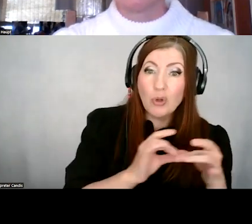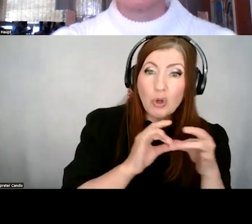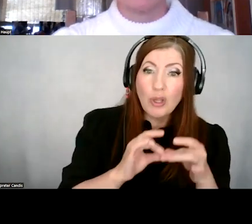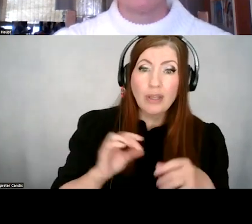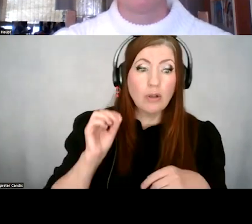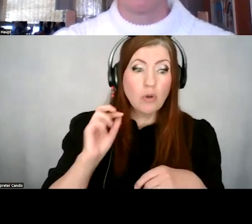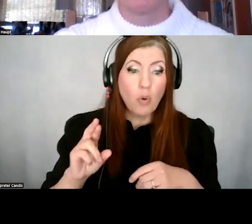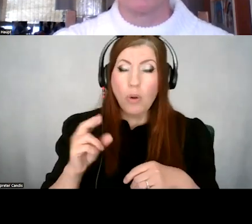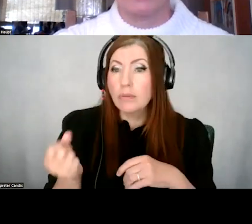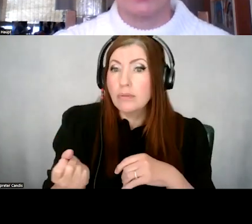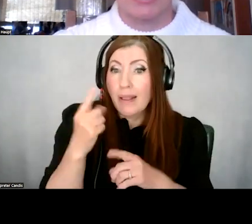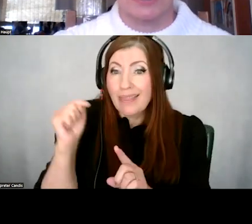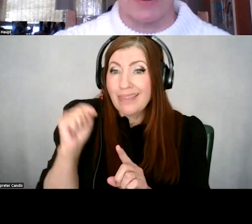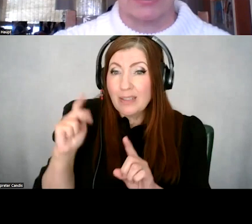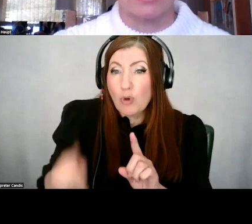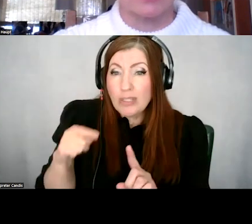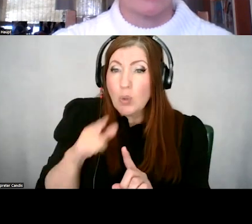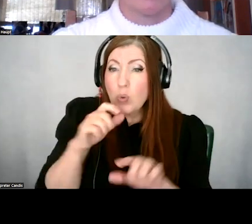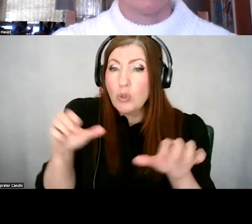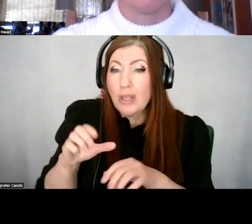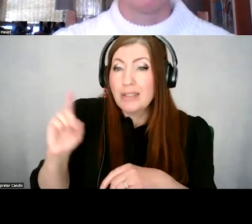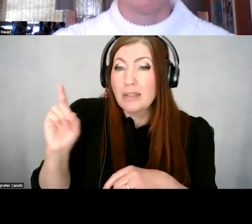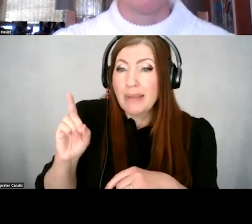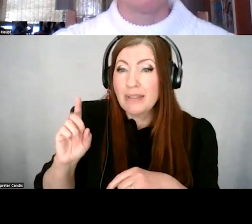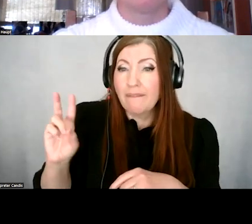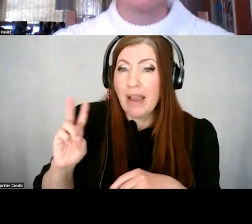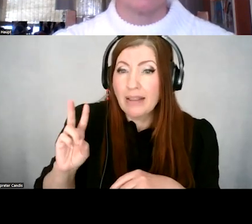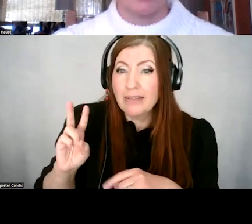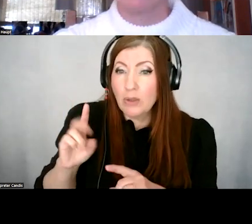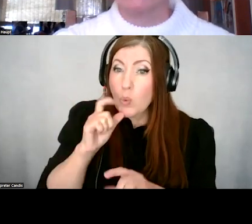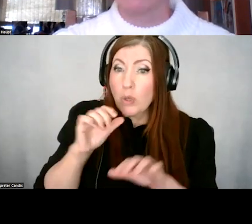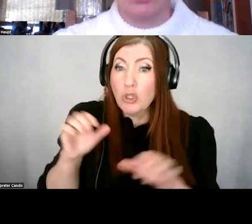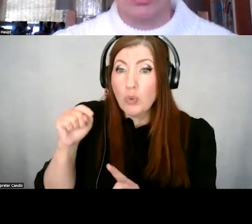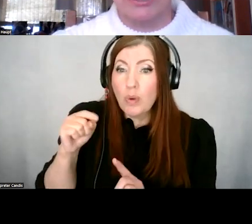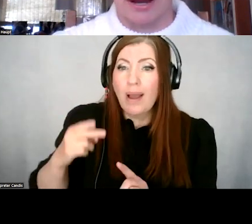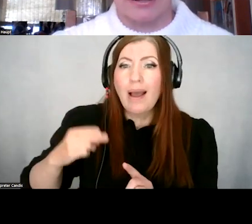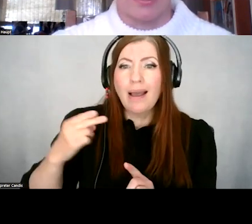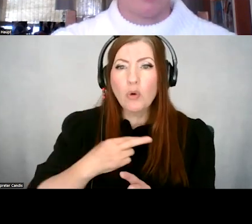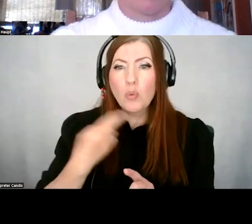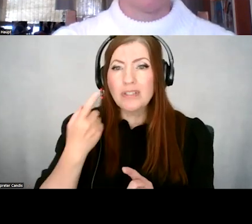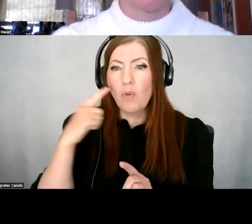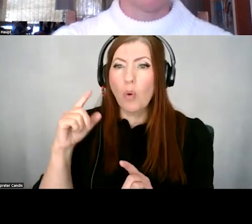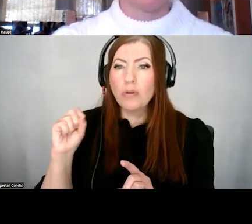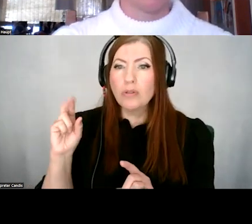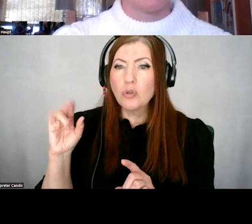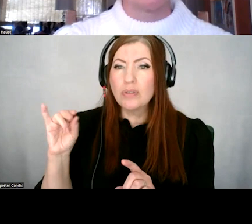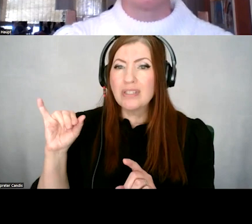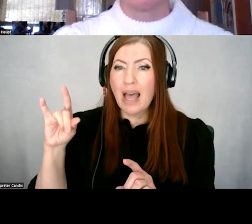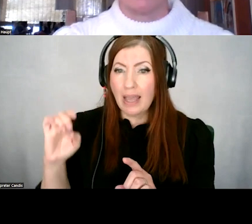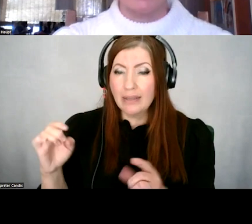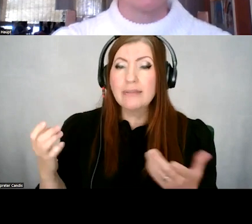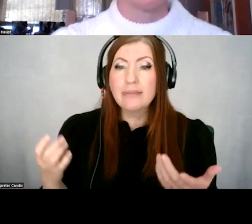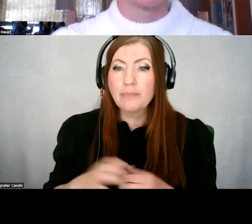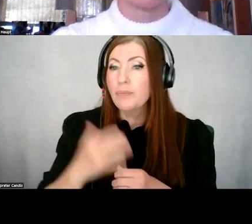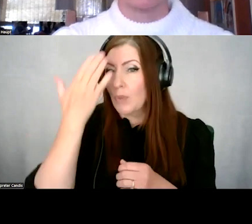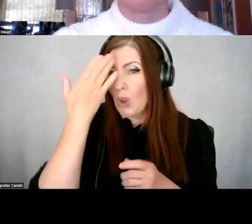that somebody who perpetrates domestic violence is a high risk for suicide, knowing the